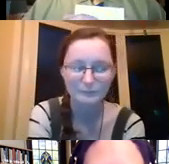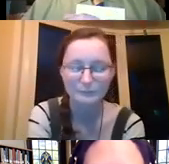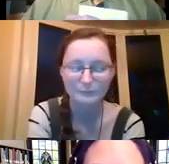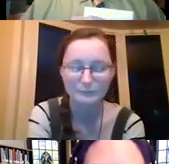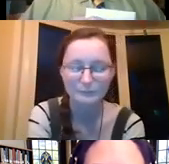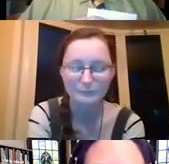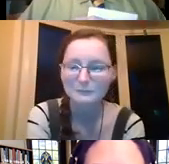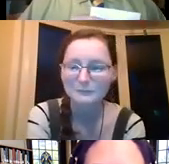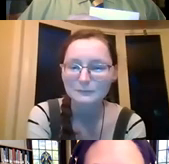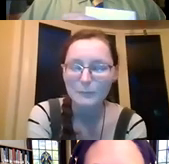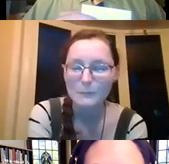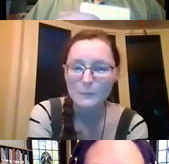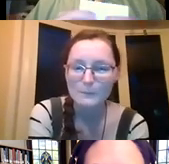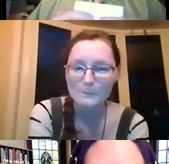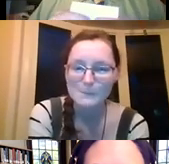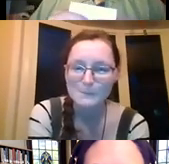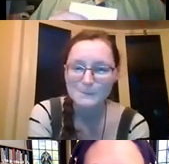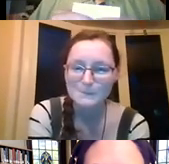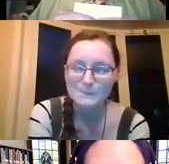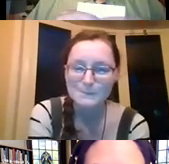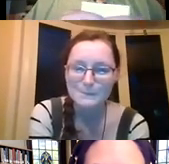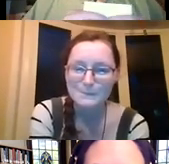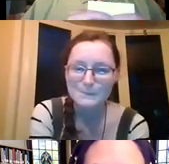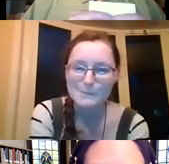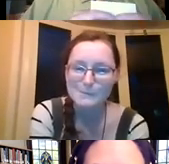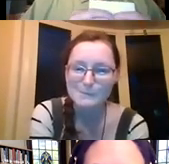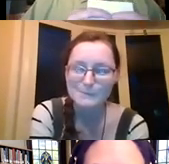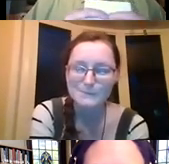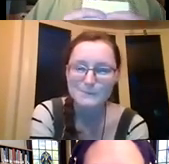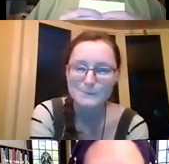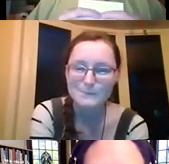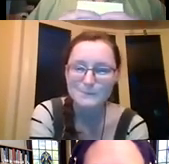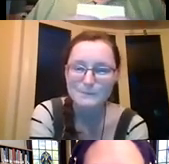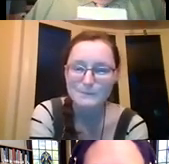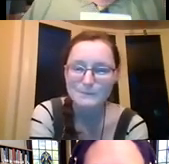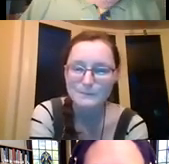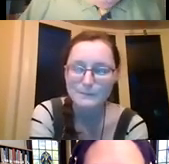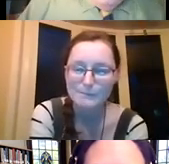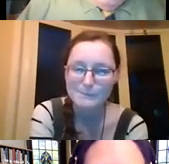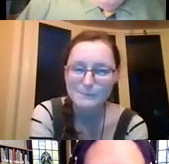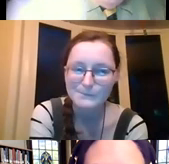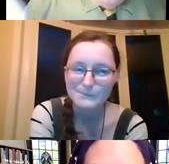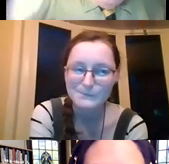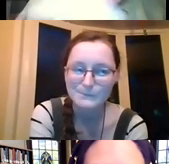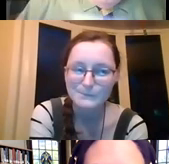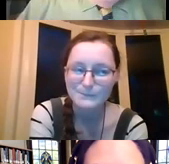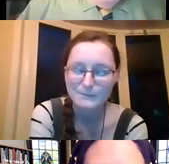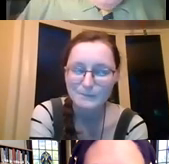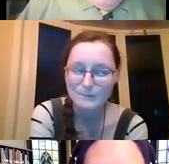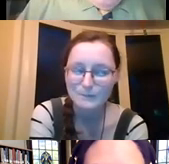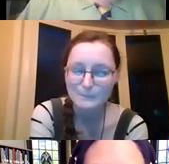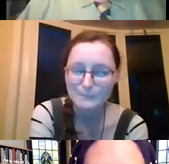It eventually was sort of stolen from us by two professors from MIT and University of